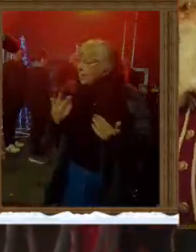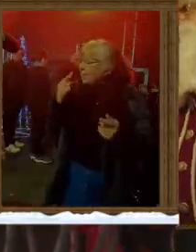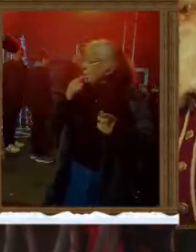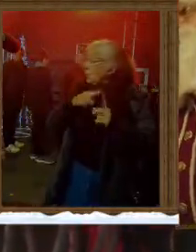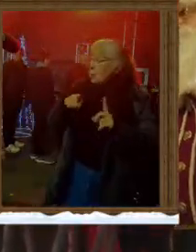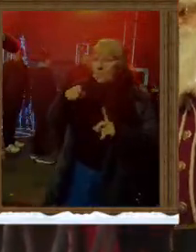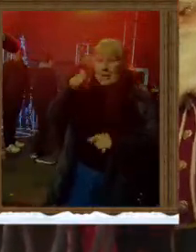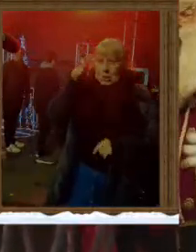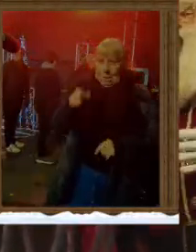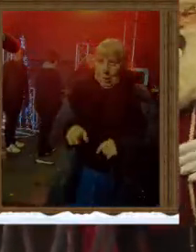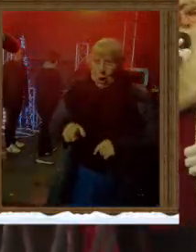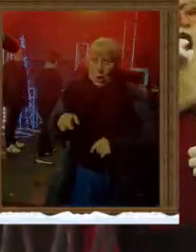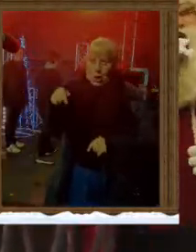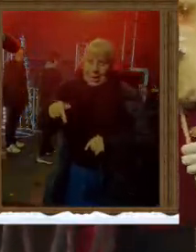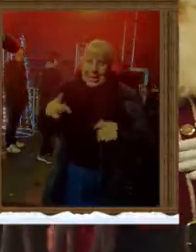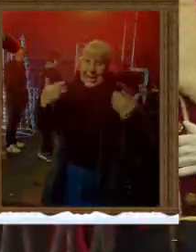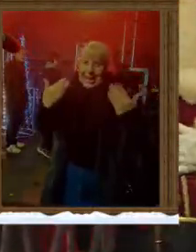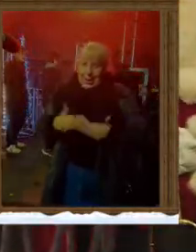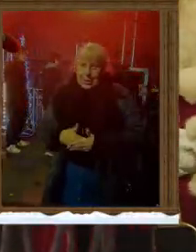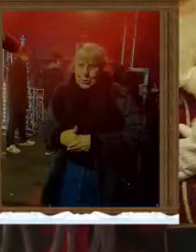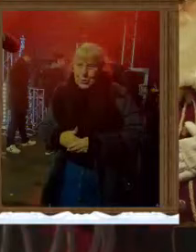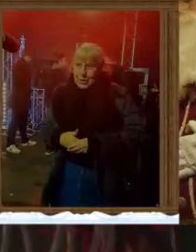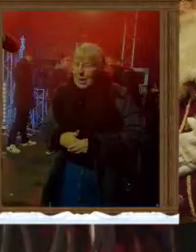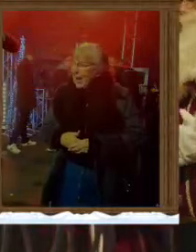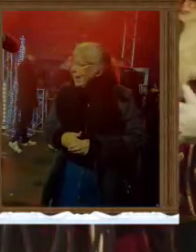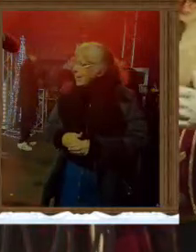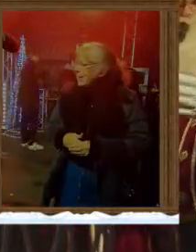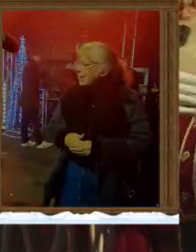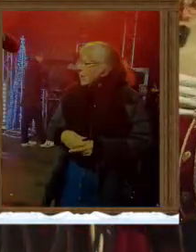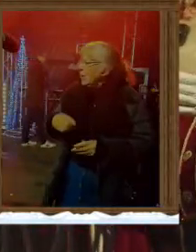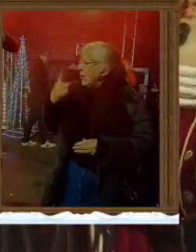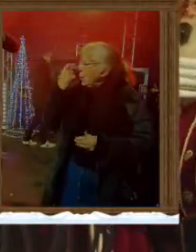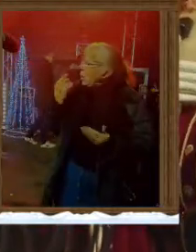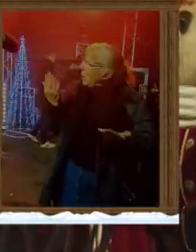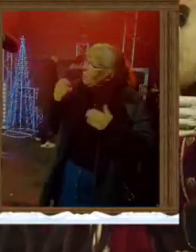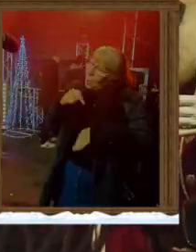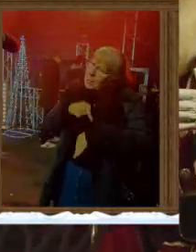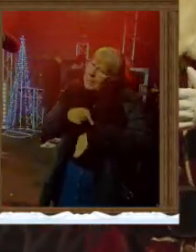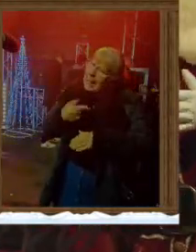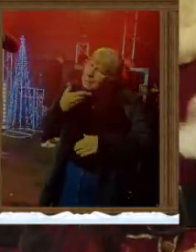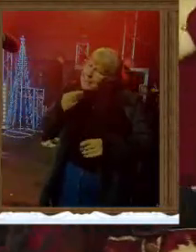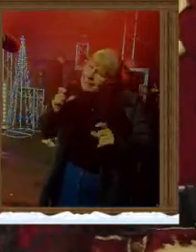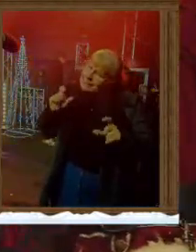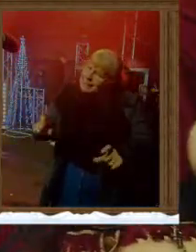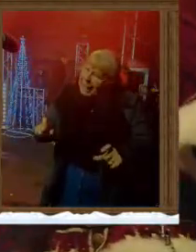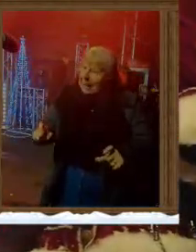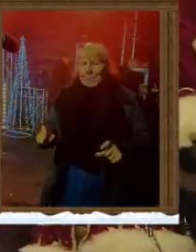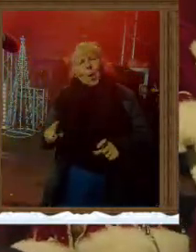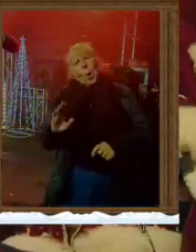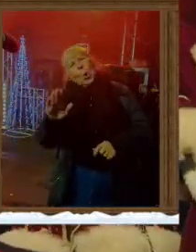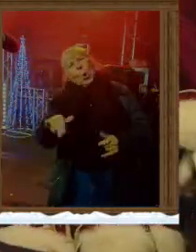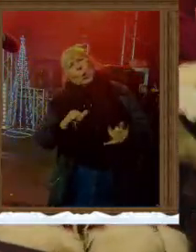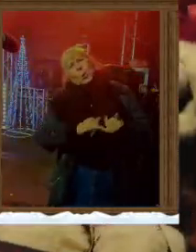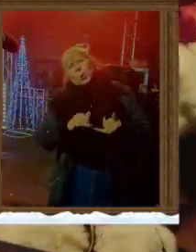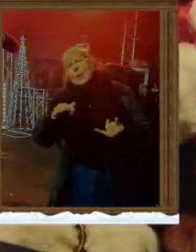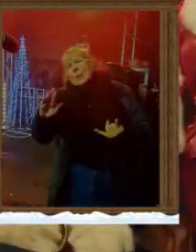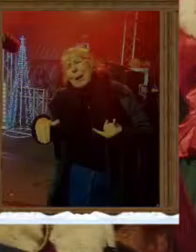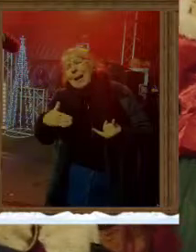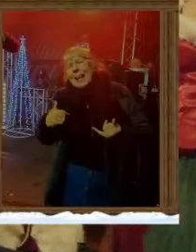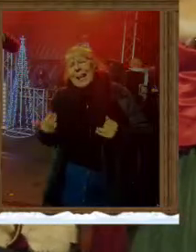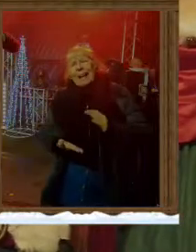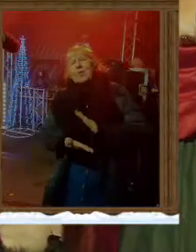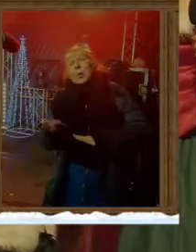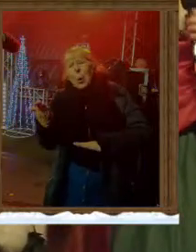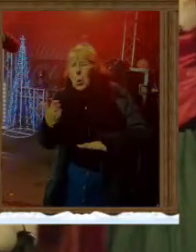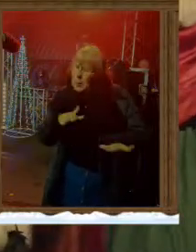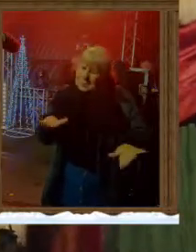who could be here tonight and give could you give us a bit more of your time, Stuart, though, Sam? Stuart, it's getting very late now and we have to go because it's a very